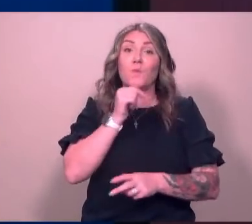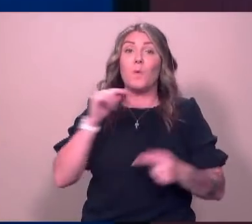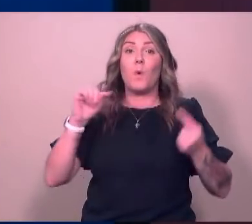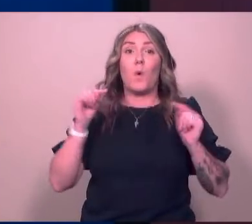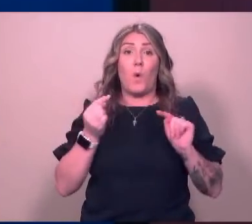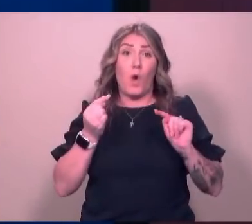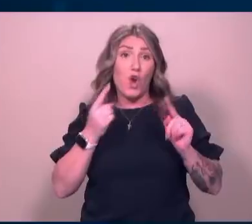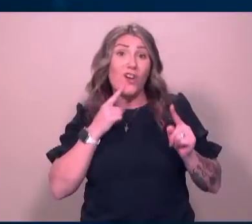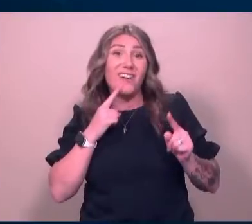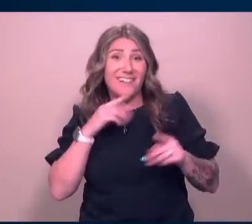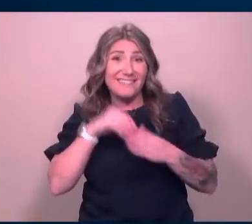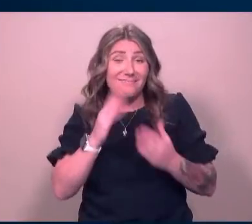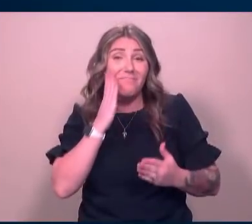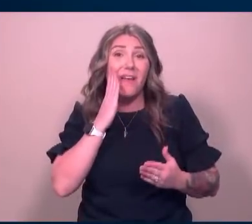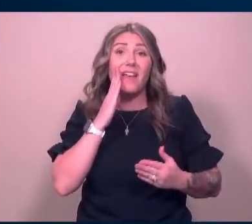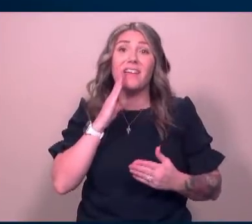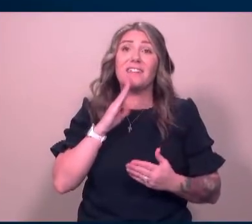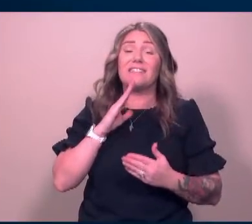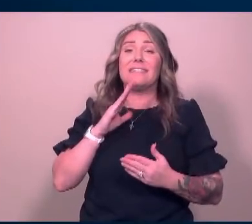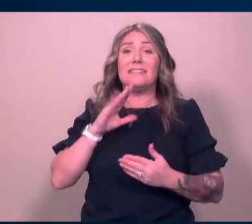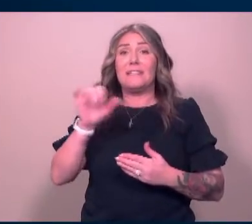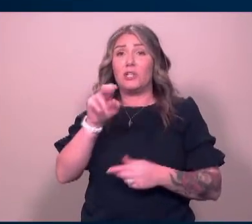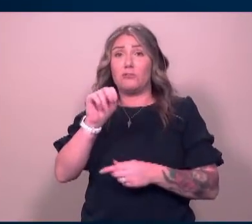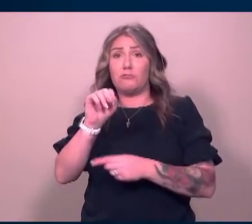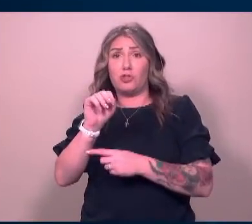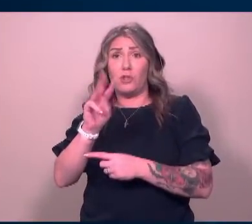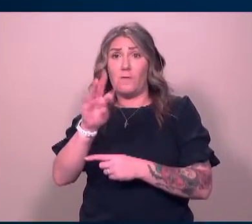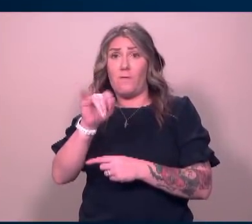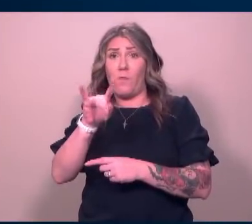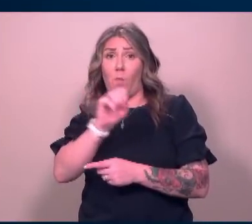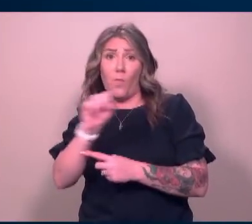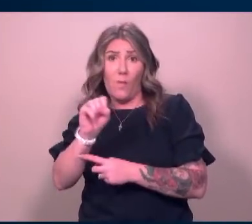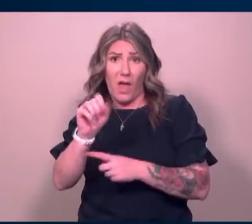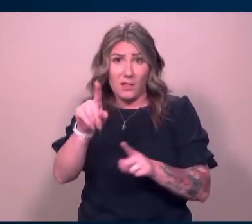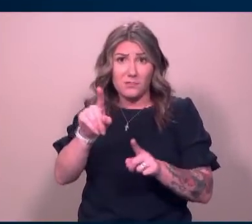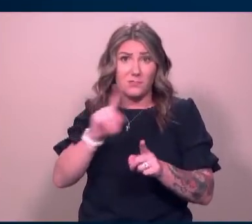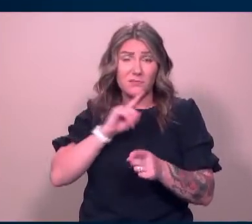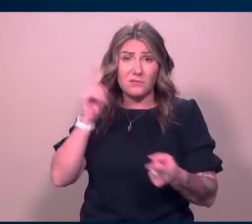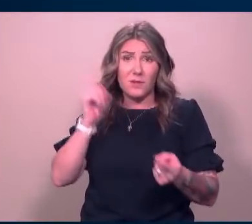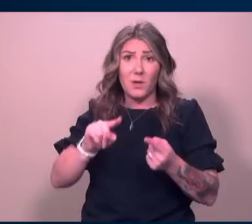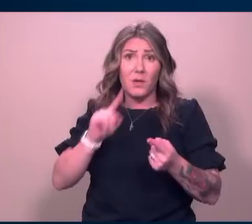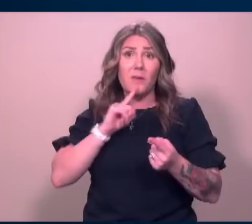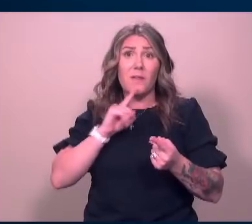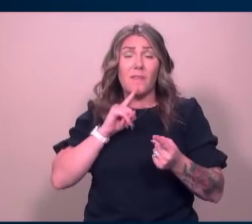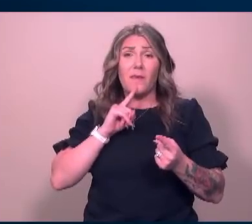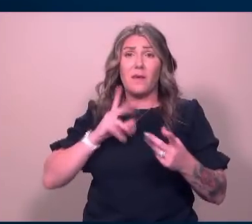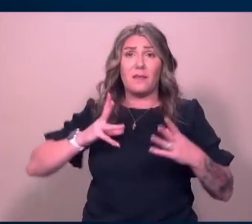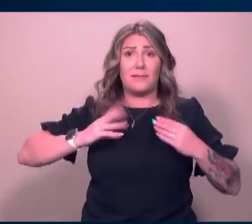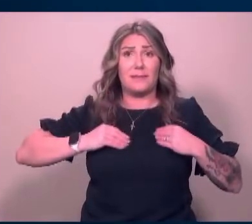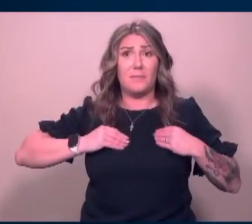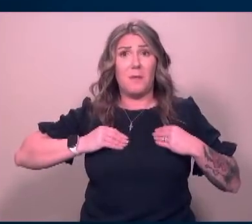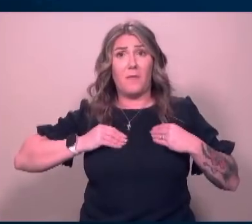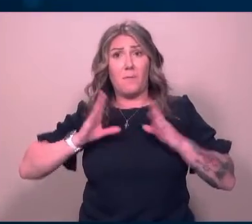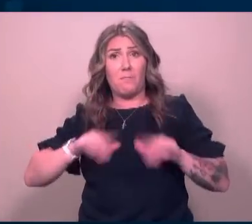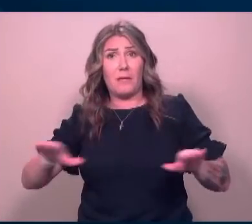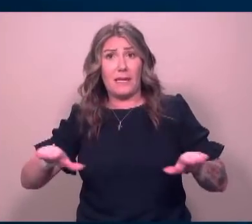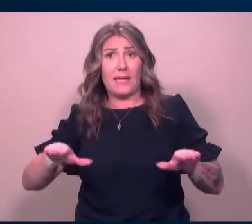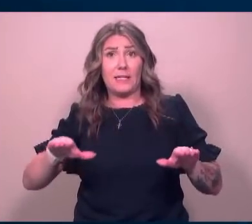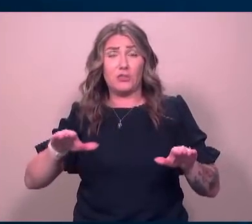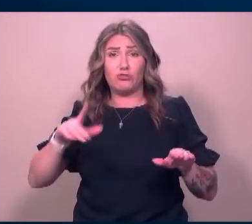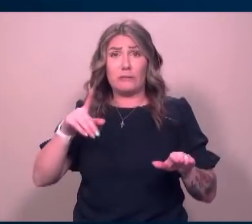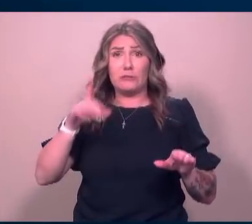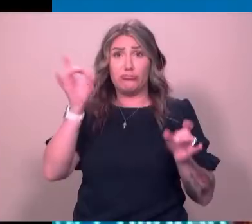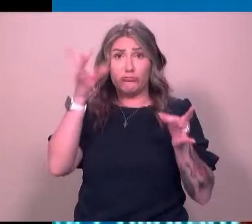things. Jennifer Watts, Children's Mercy's had to kind of decrease the amount of pediatric trauma you can take. Yeah,